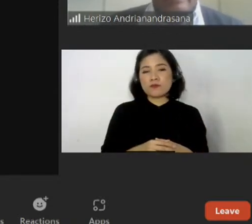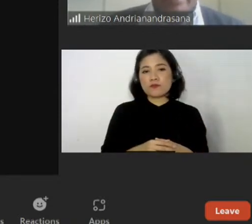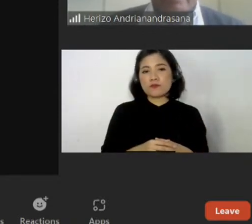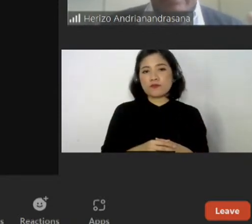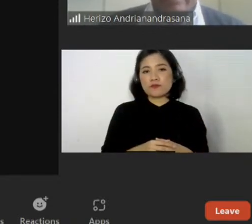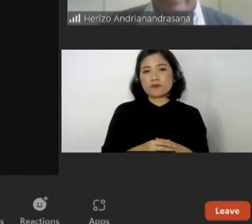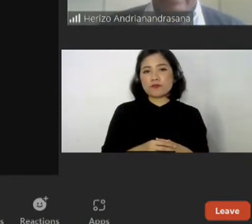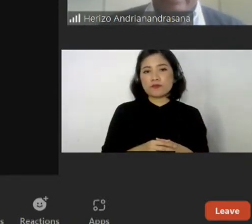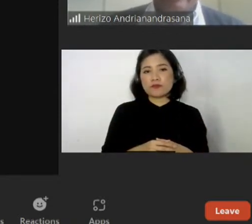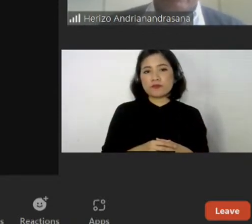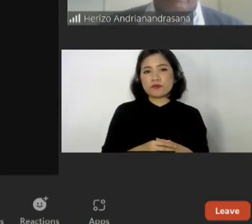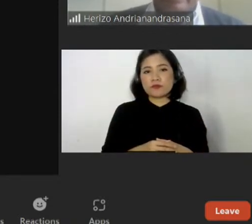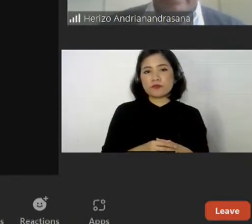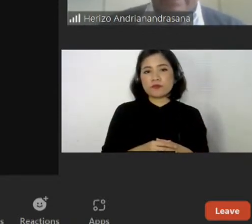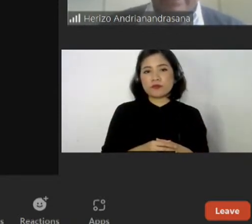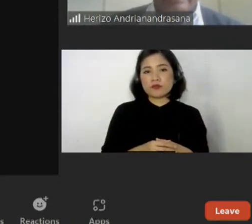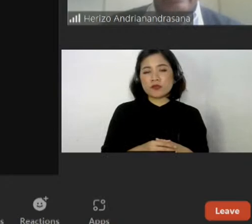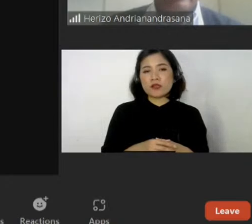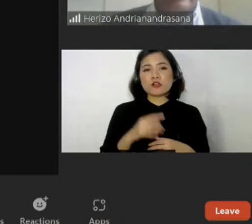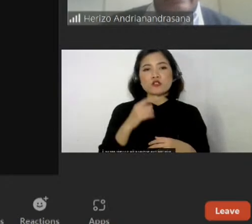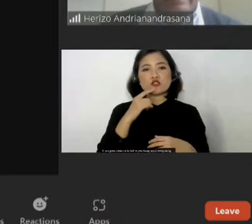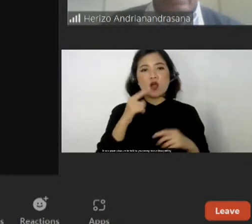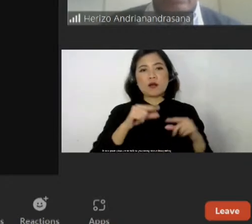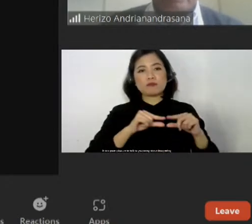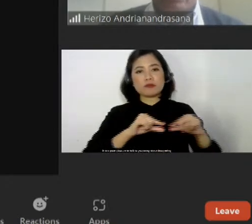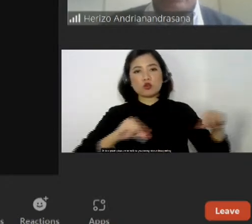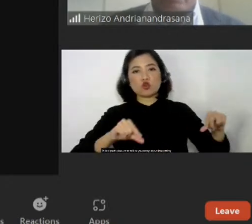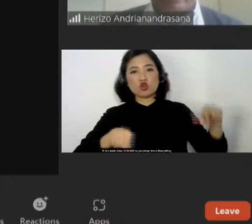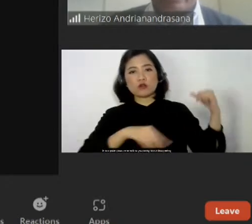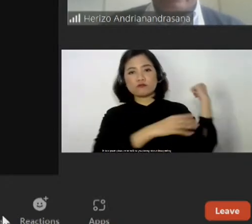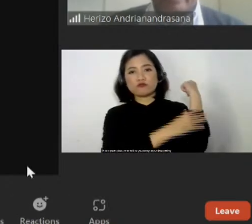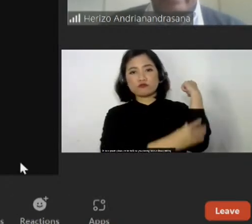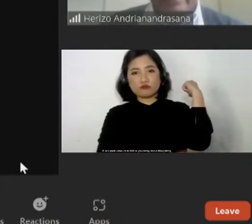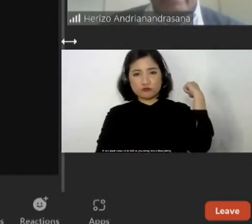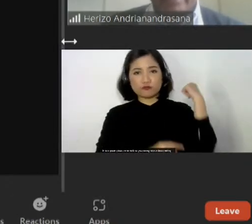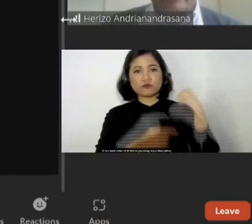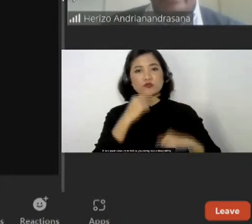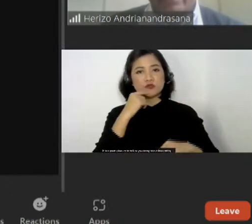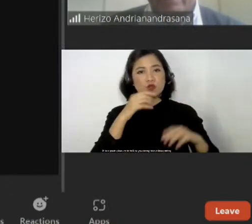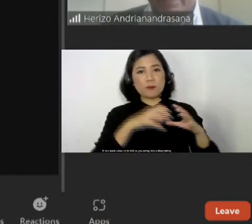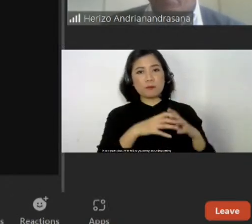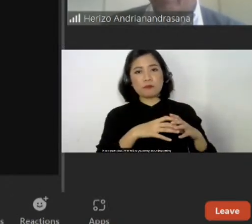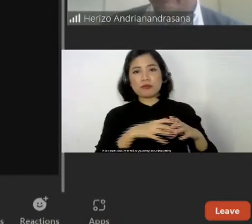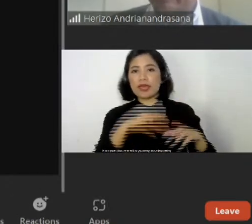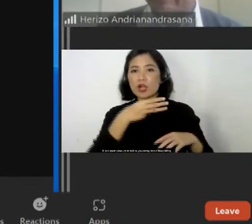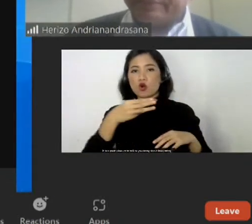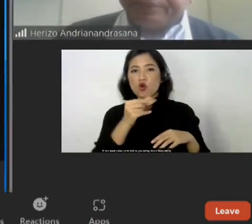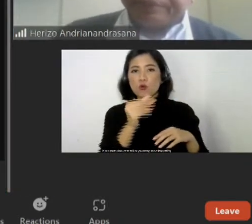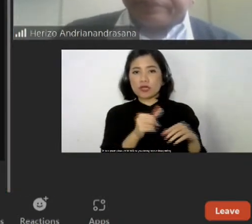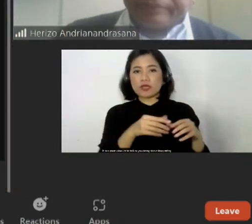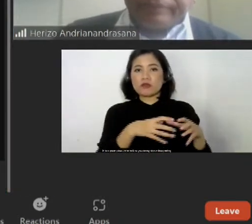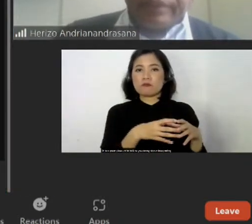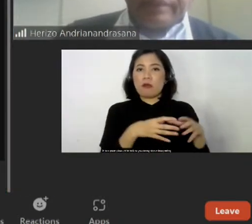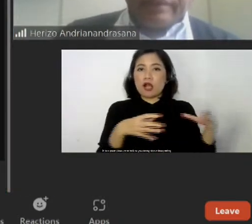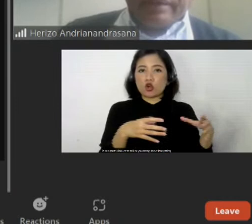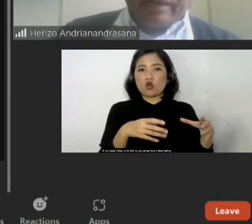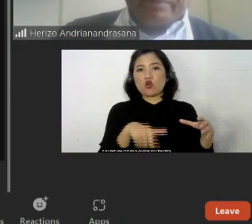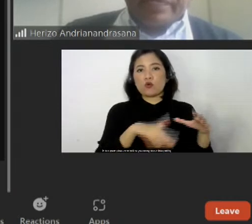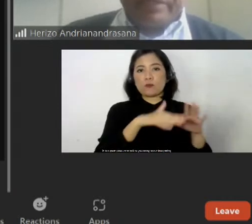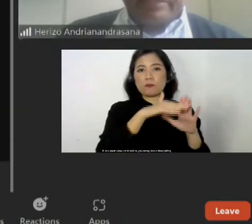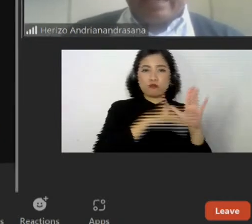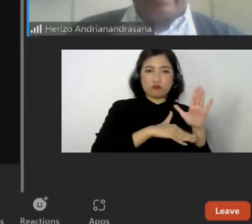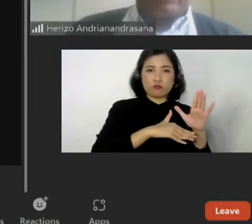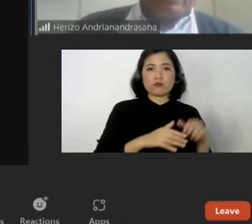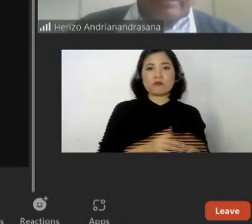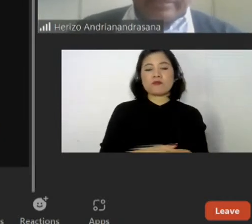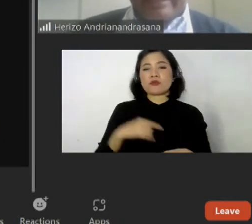into a multidimensional poverty measurements to support macro and microeconomic policies. My name